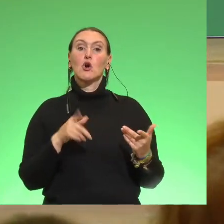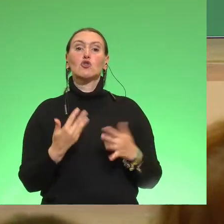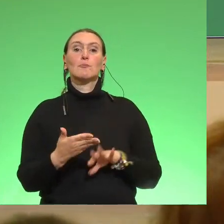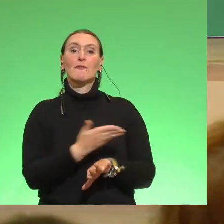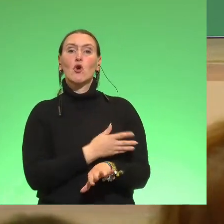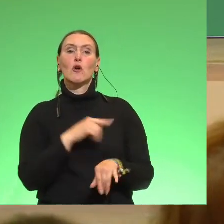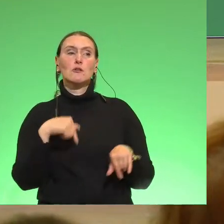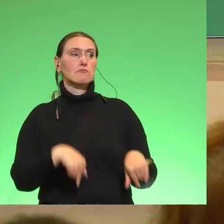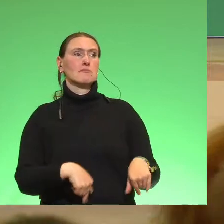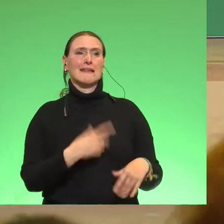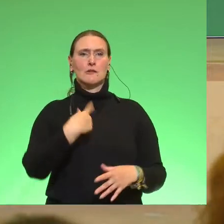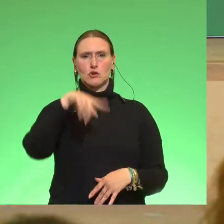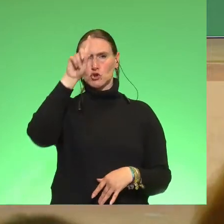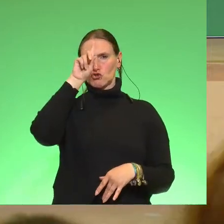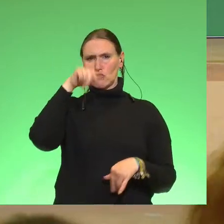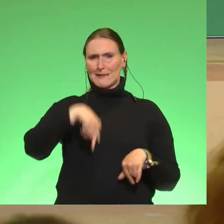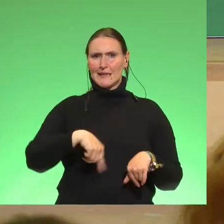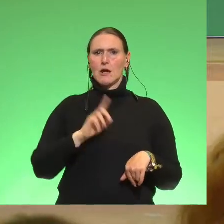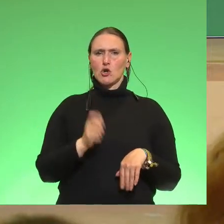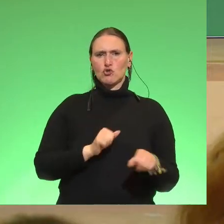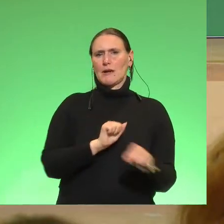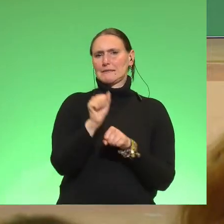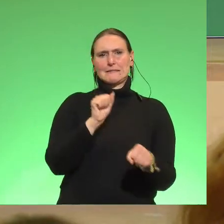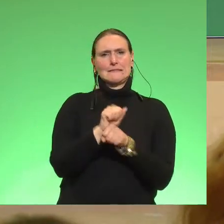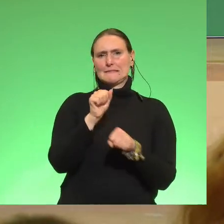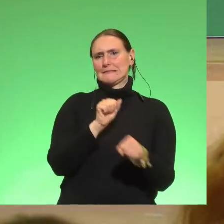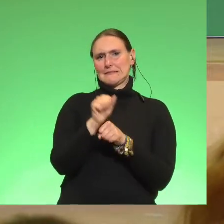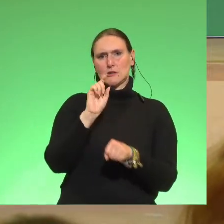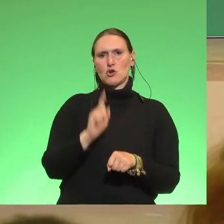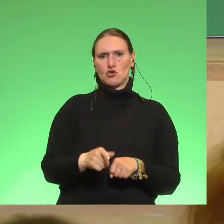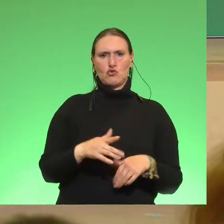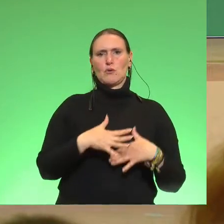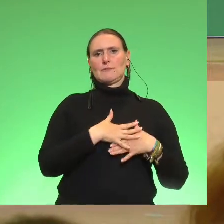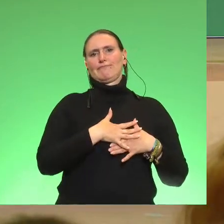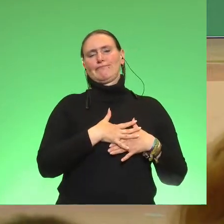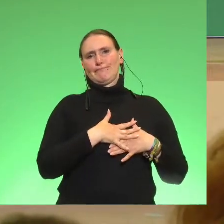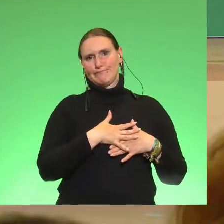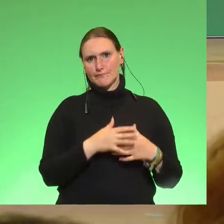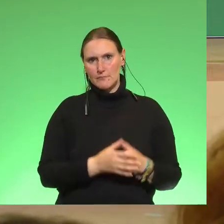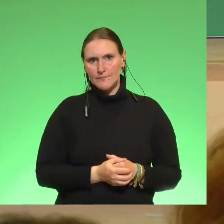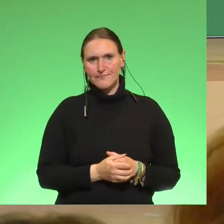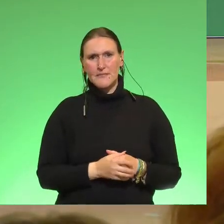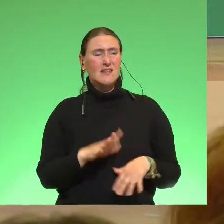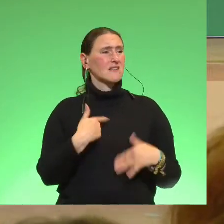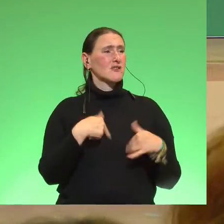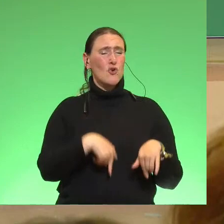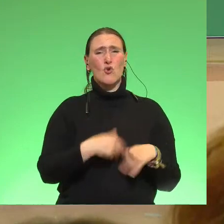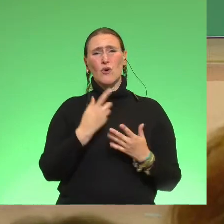Demo-Kultur in Deutschland. Die Leute lieben Demos. And,